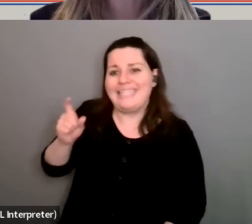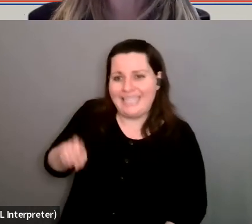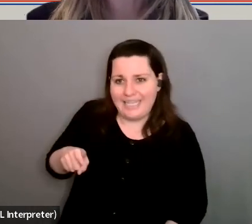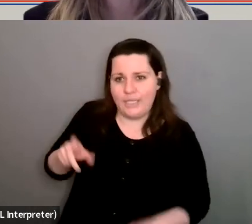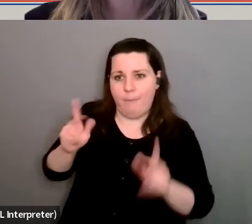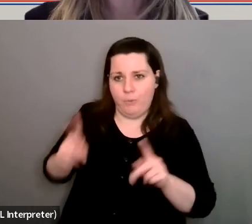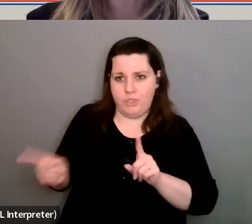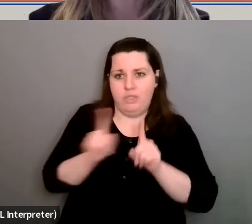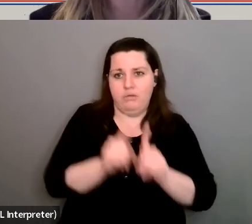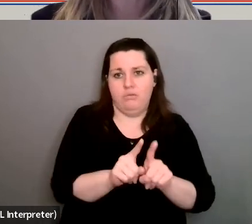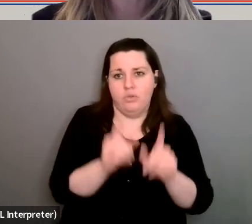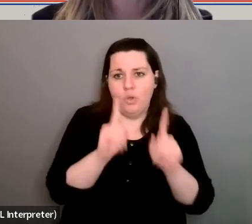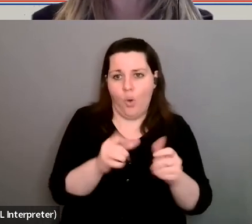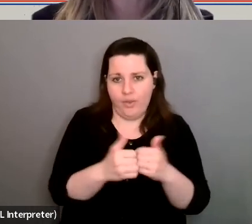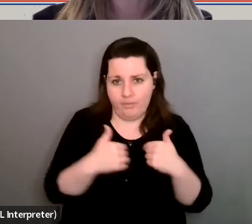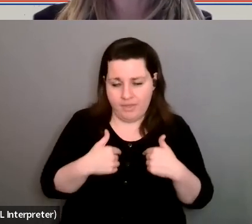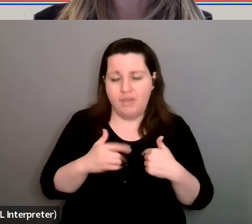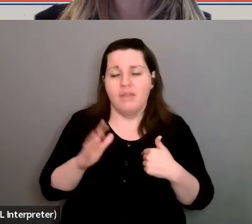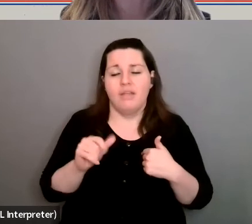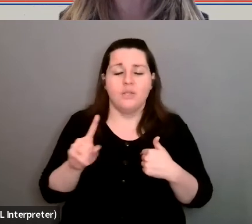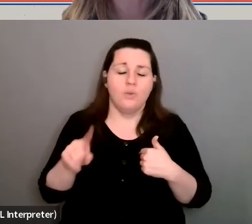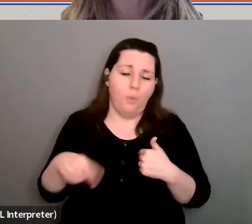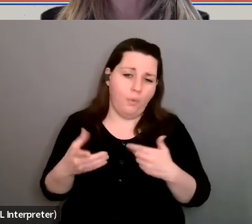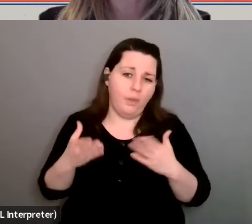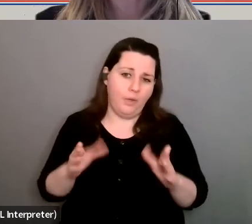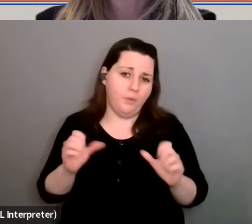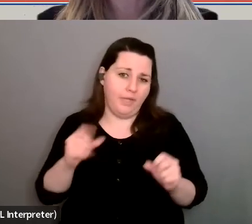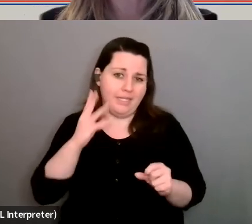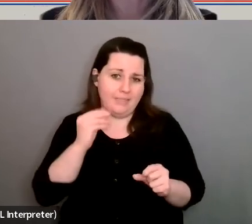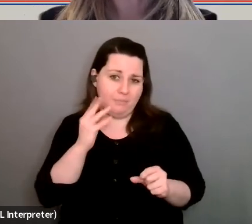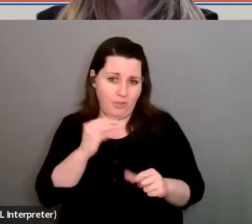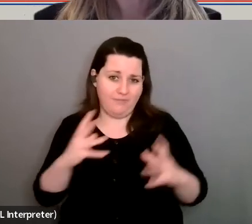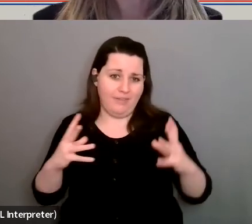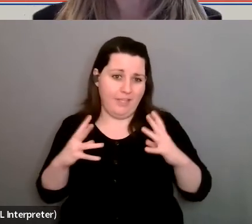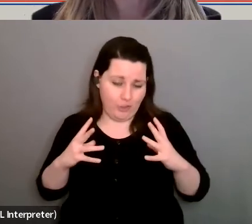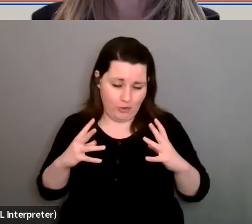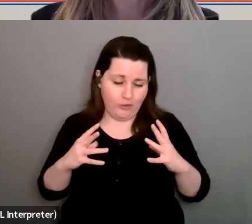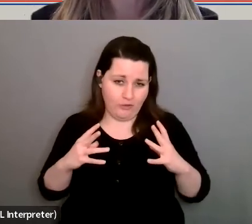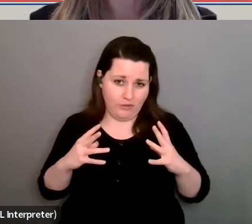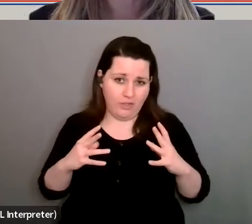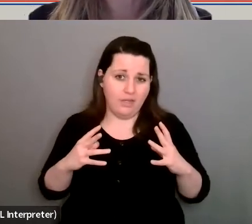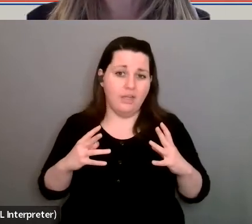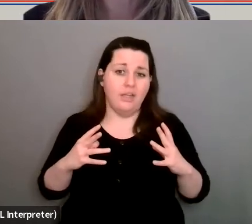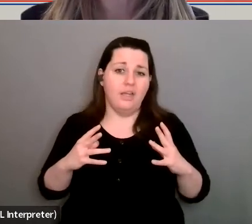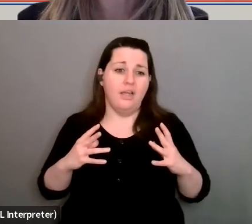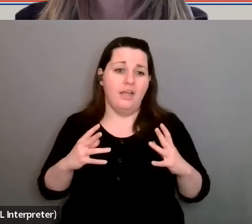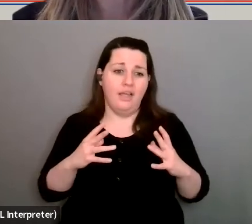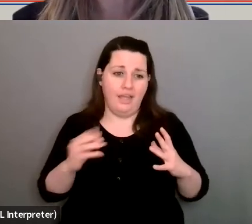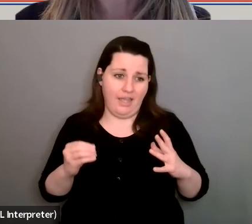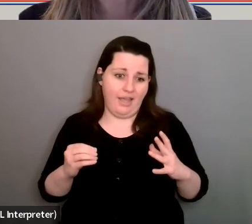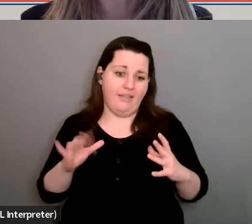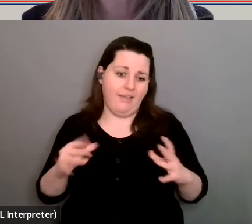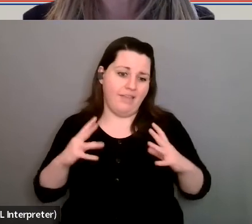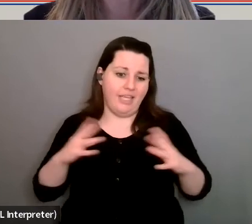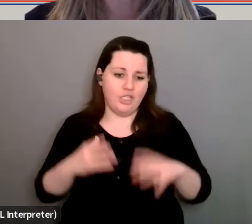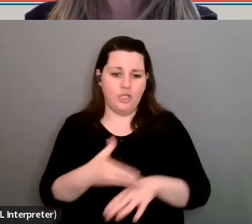go. That's the only way you would be able to experience that vacation, and that vacation would additionally improve your health,